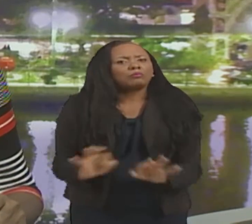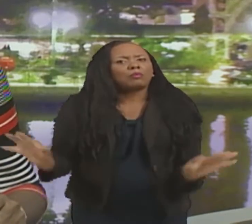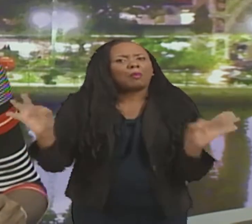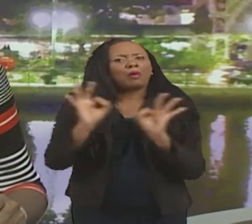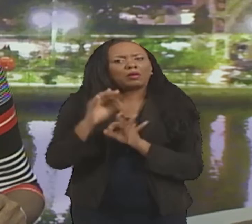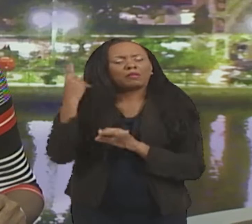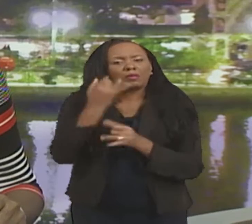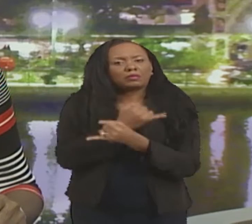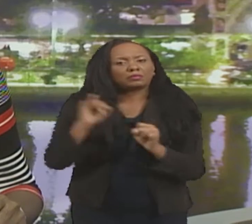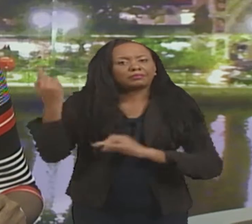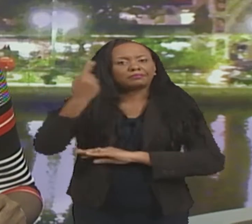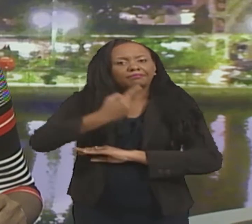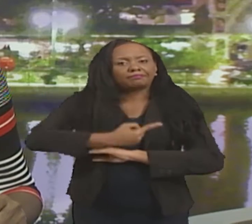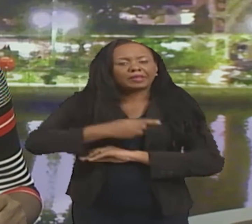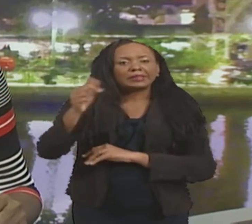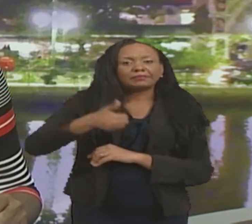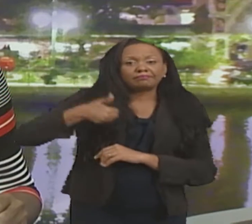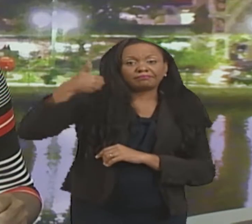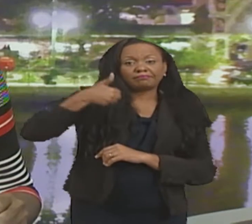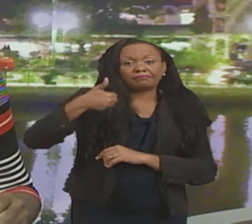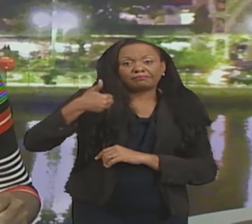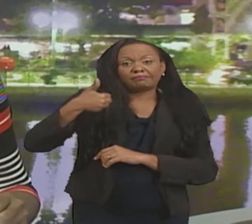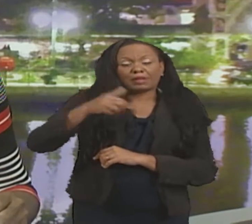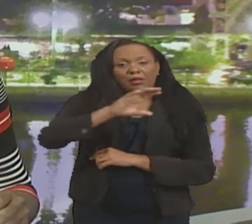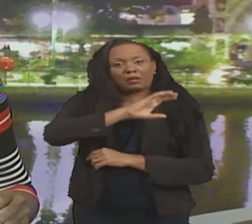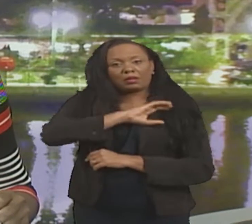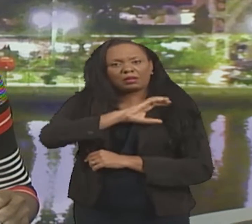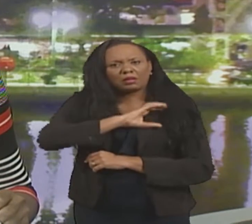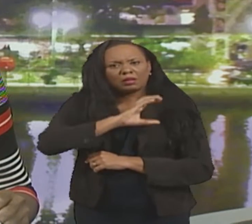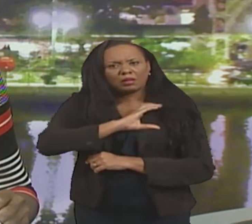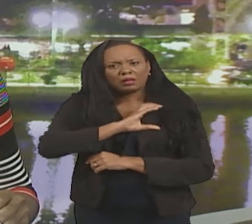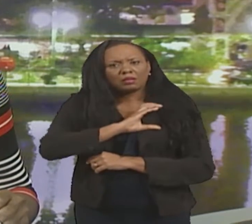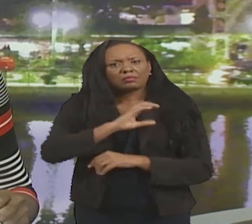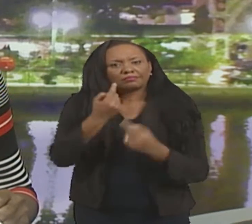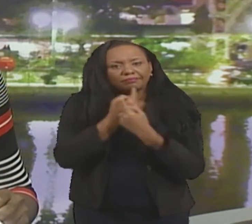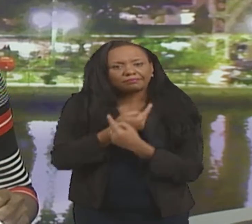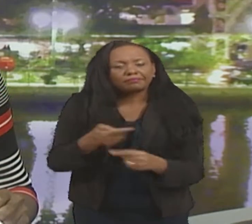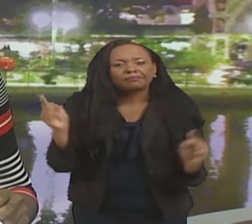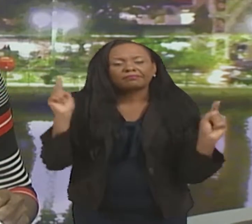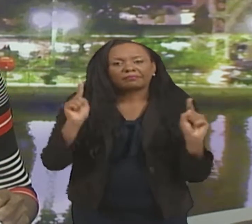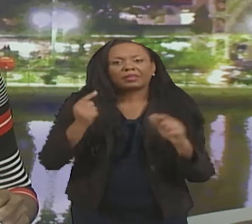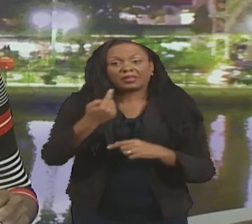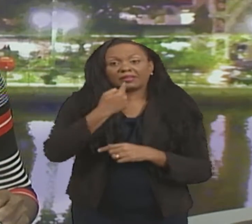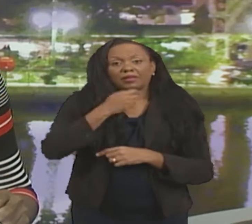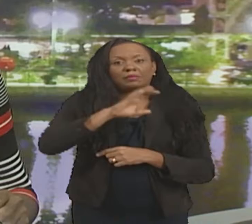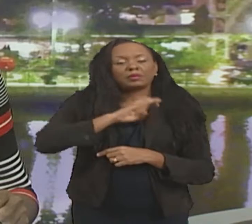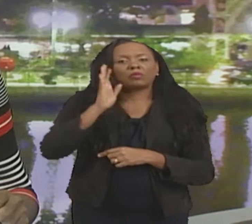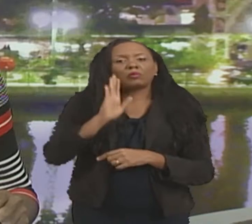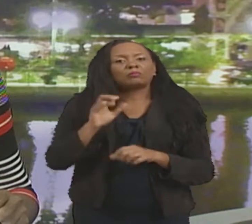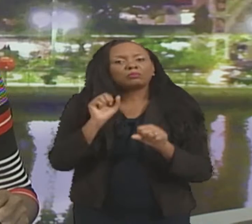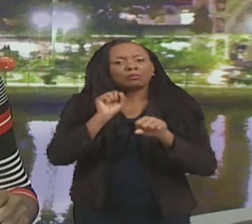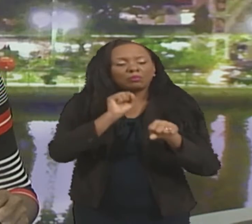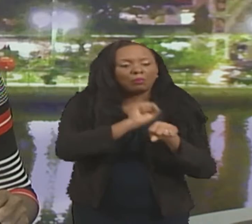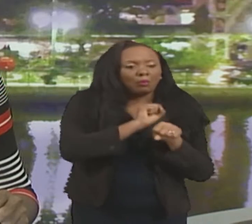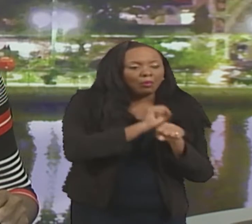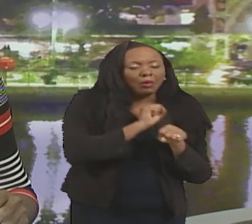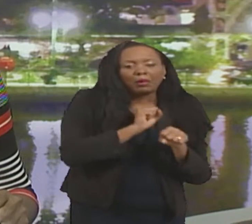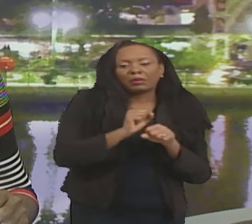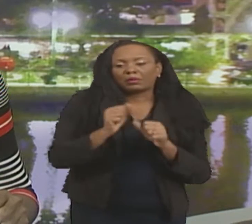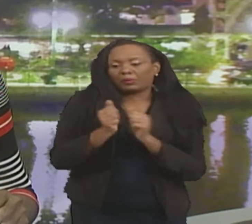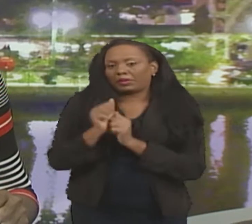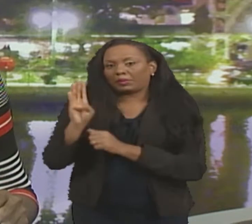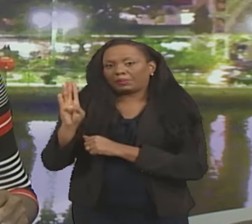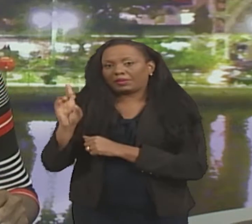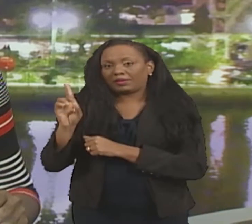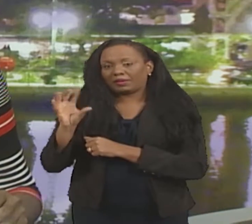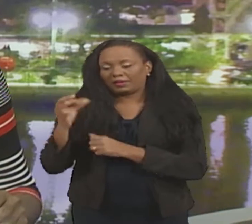Day. Senior Superintendent of the Royal Barbados Police Force, Bruce Rowe, says police will be working alongside the Barbados